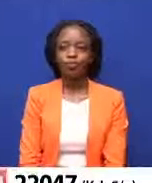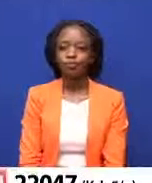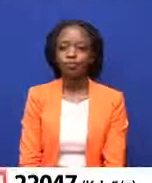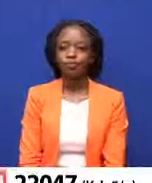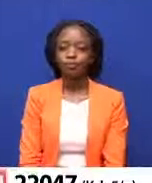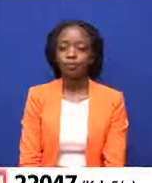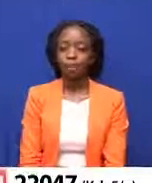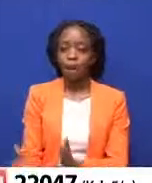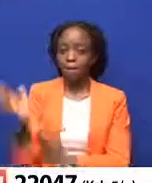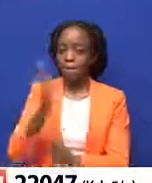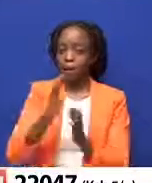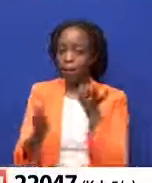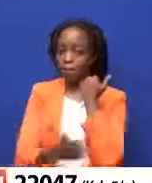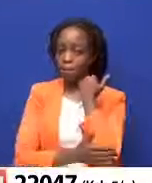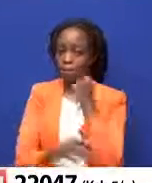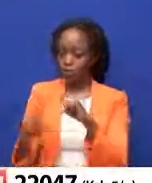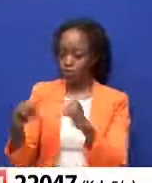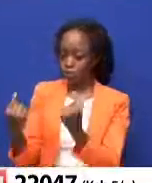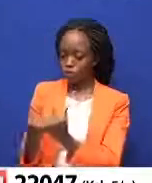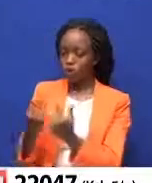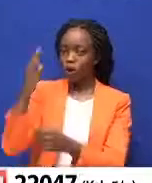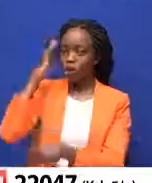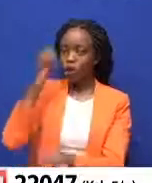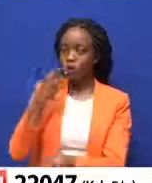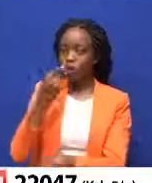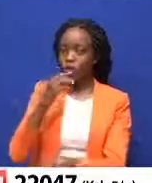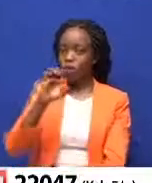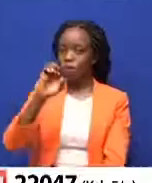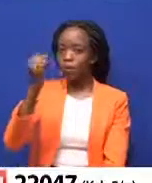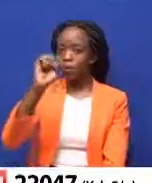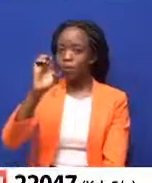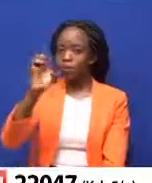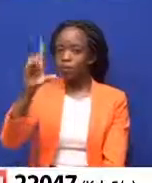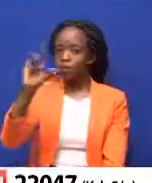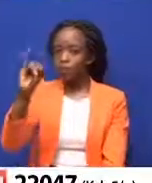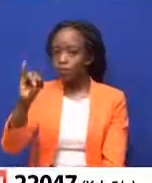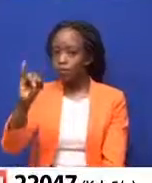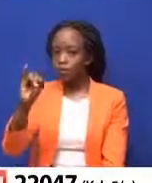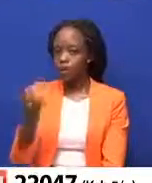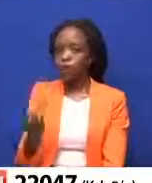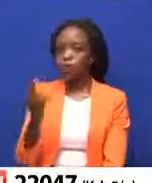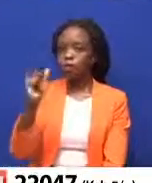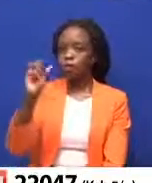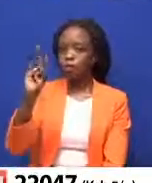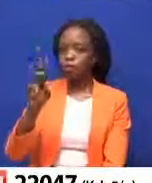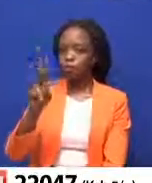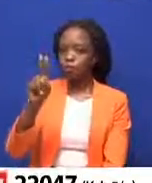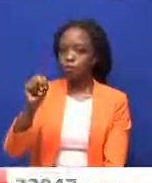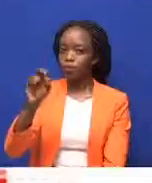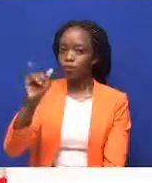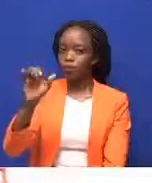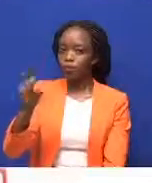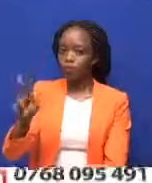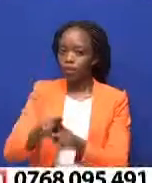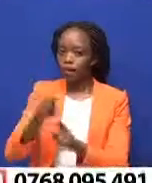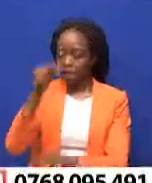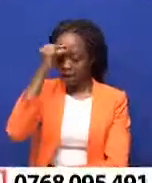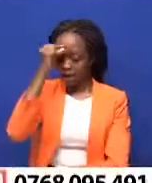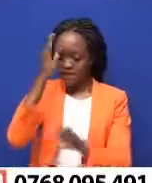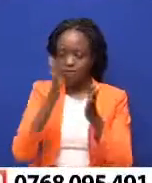The coup plotters, the ones we know, it is Honorable Eseli Simiyu, Honorable Munyinyi, and the governor of